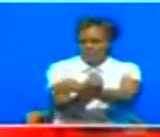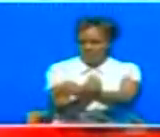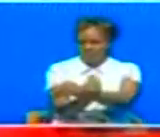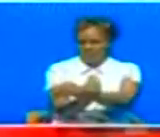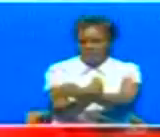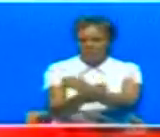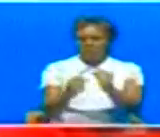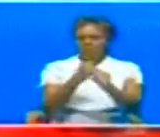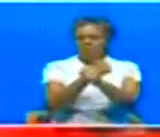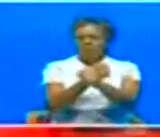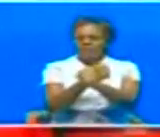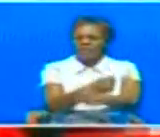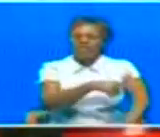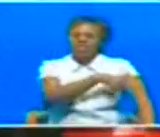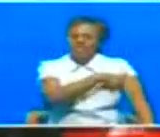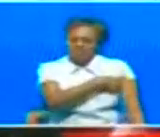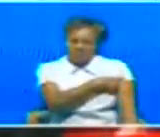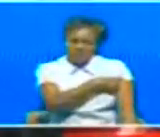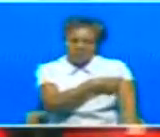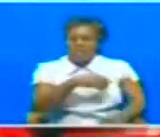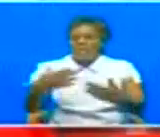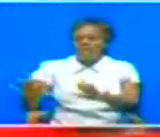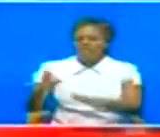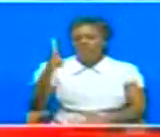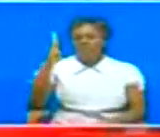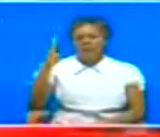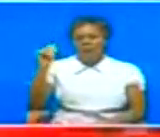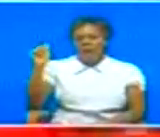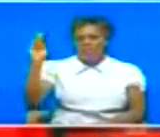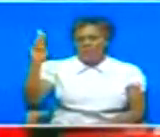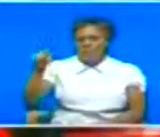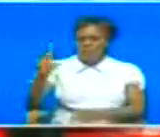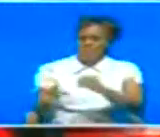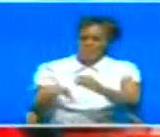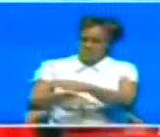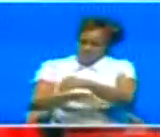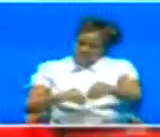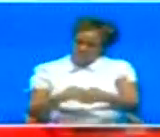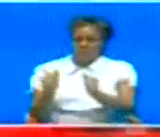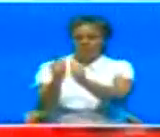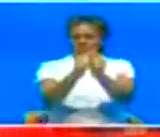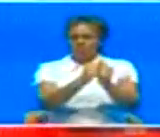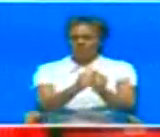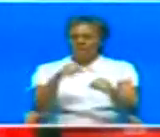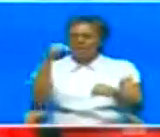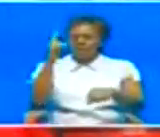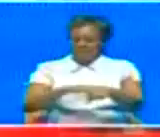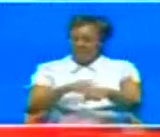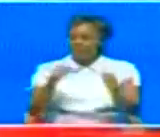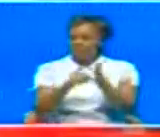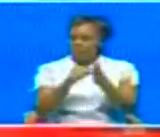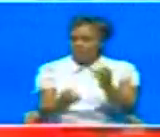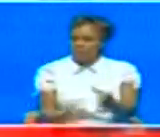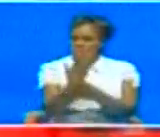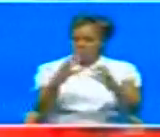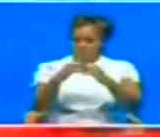was defending Chief Raila Odinga, said, leave Ababu alone. So when they steal, they are together. When they disagree, we get divided. If you look